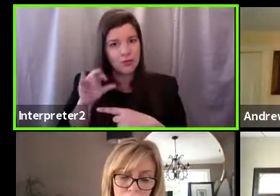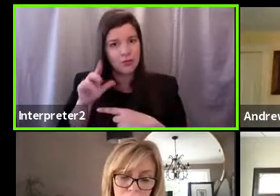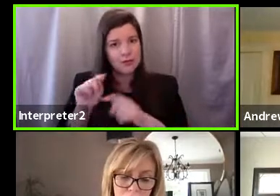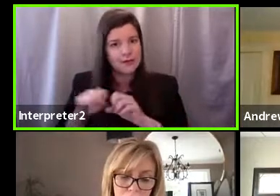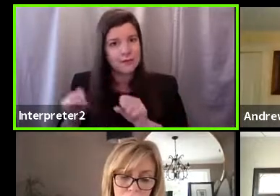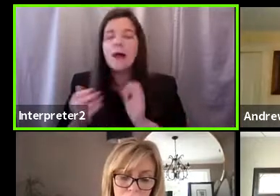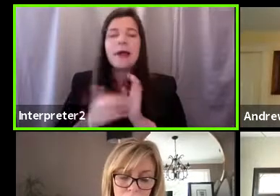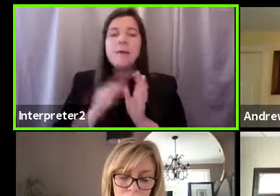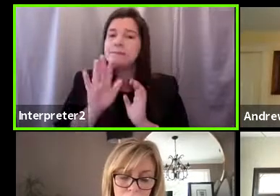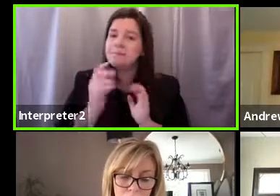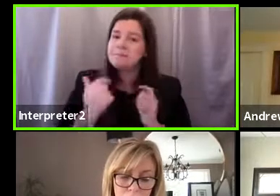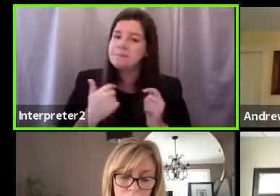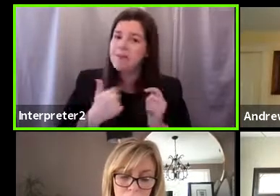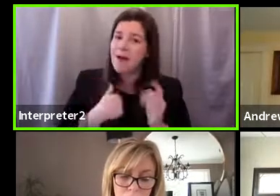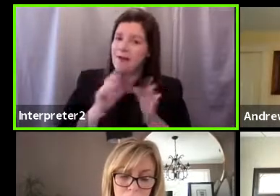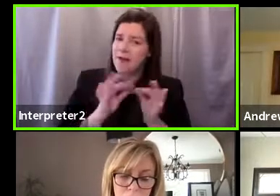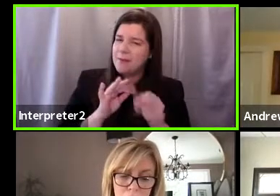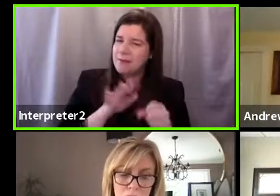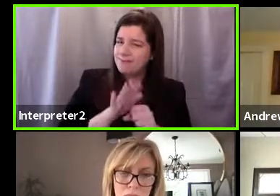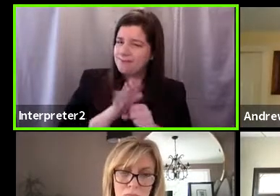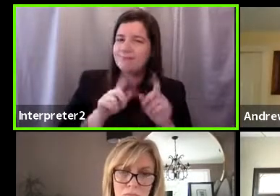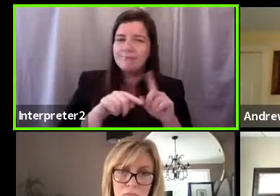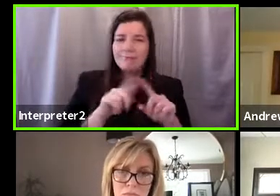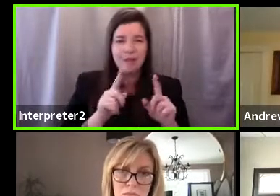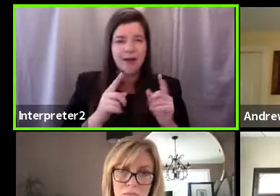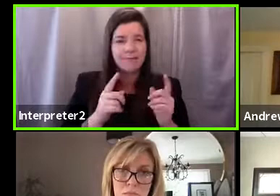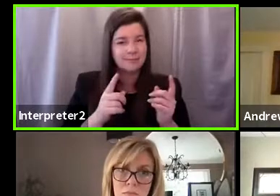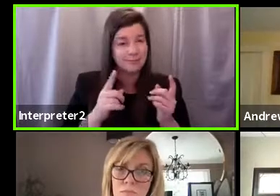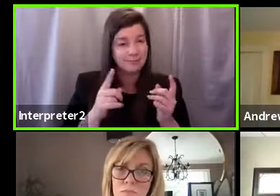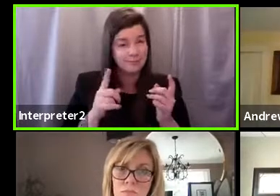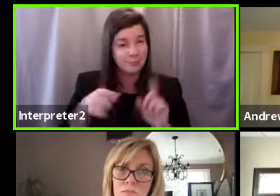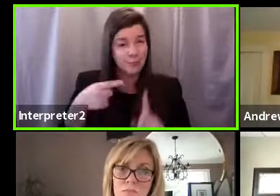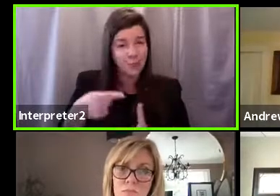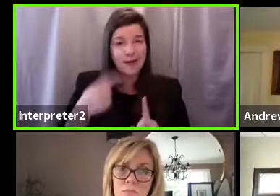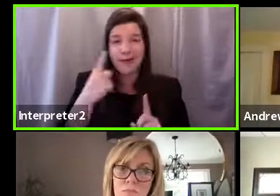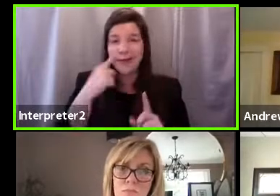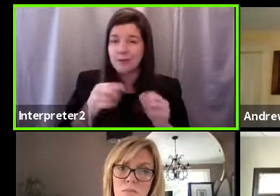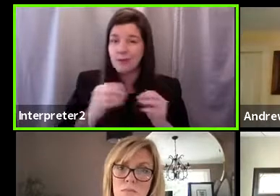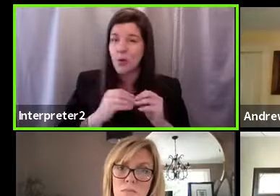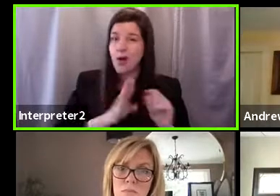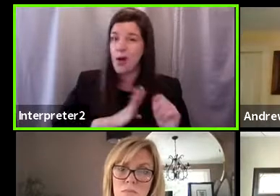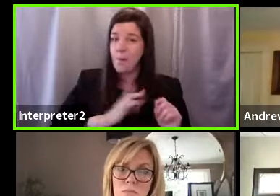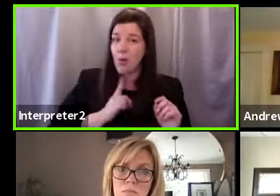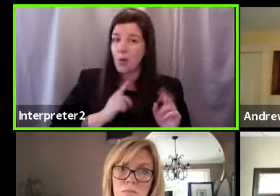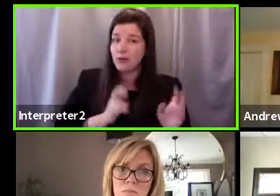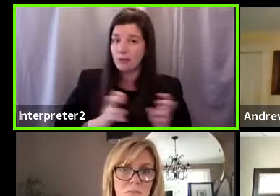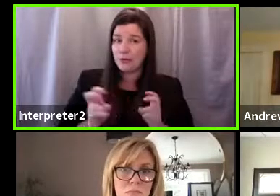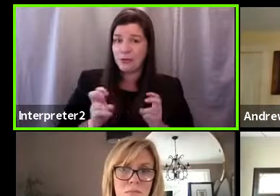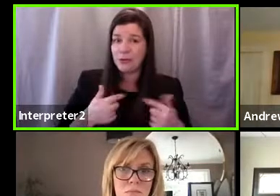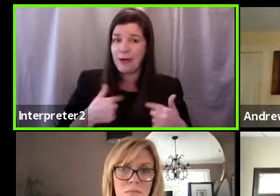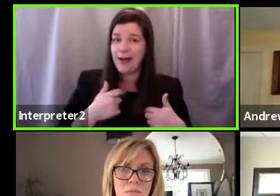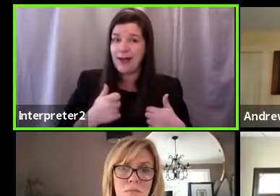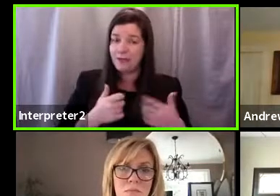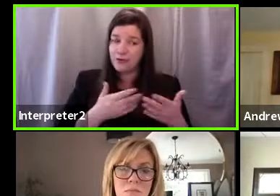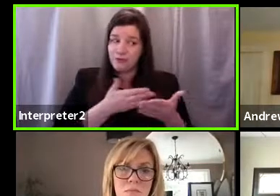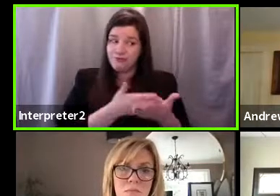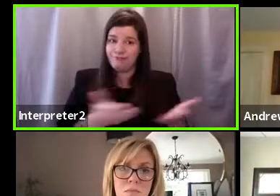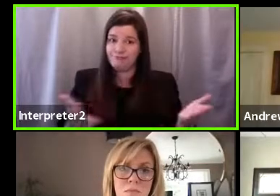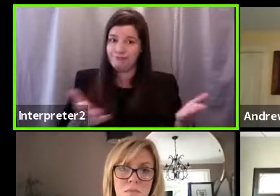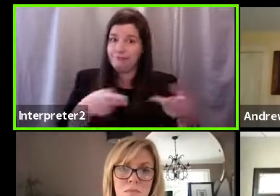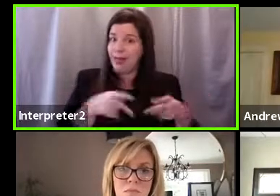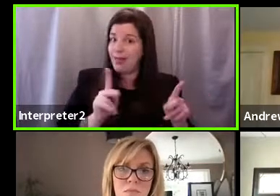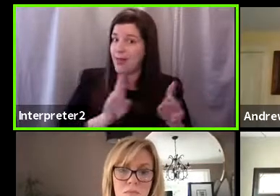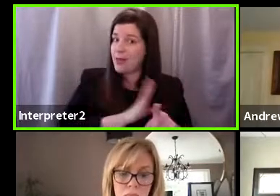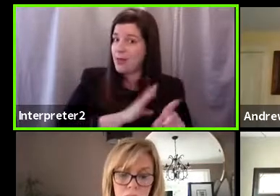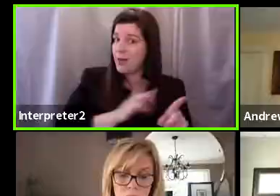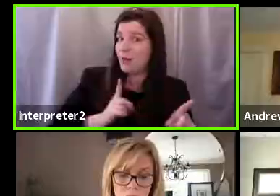I've said a lot already, but ultimately, I think this is a board issue that I would ultimately have to defer to the boards